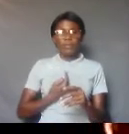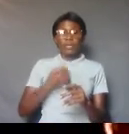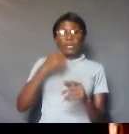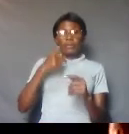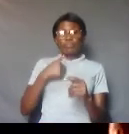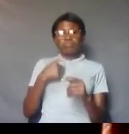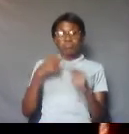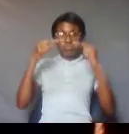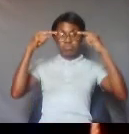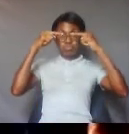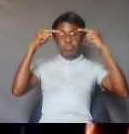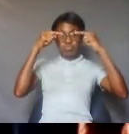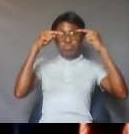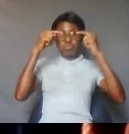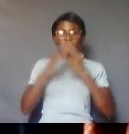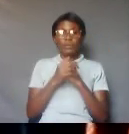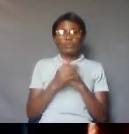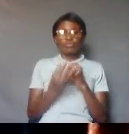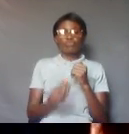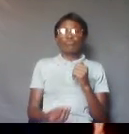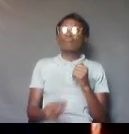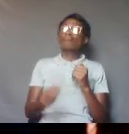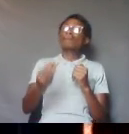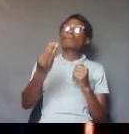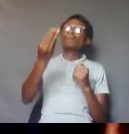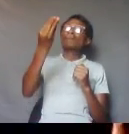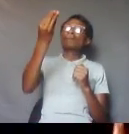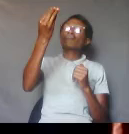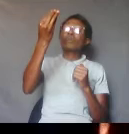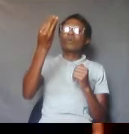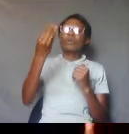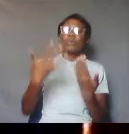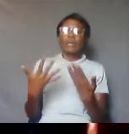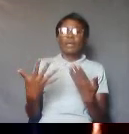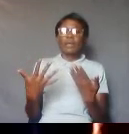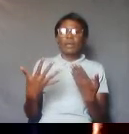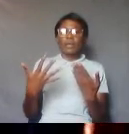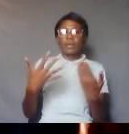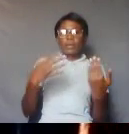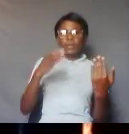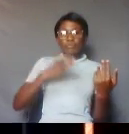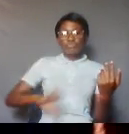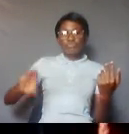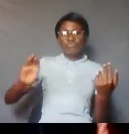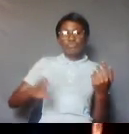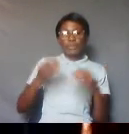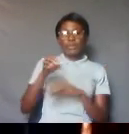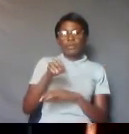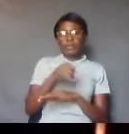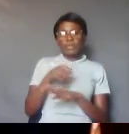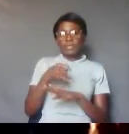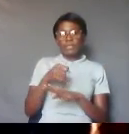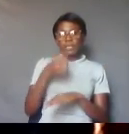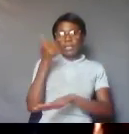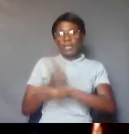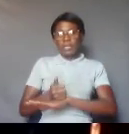South African context, I'm lucky to say that it hasn't been as difficult as in the other